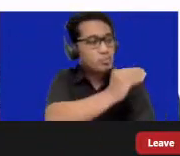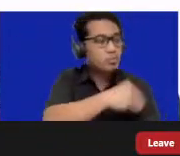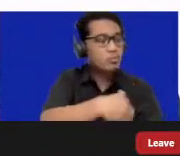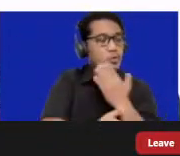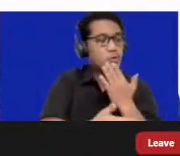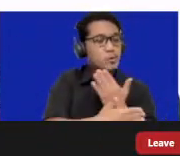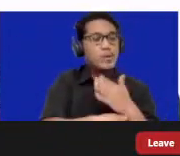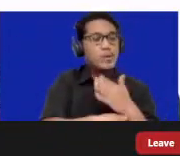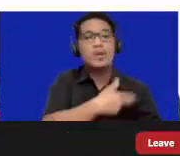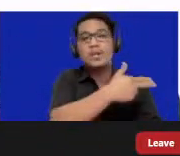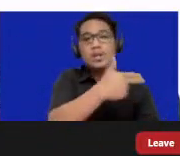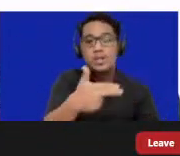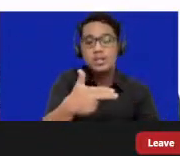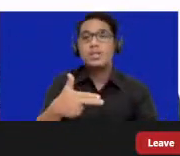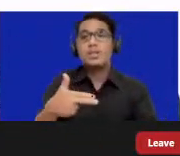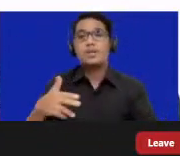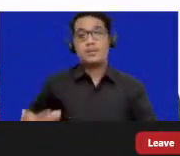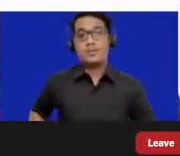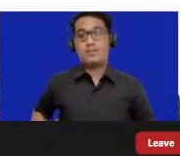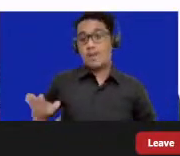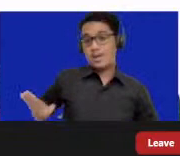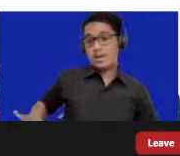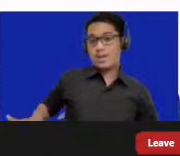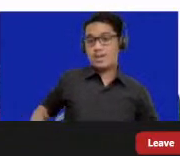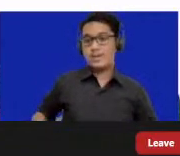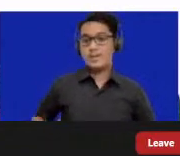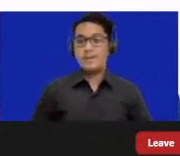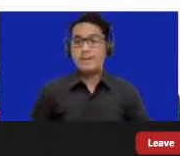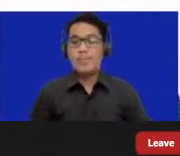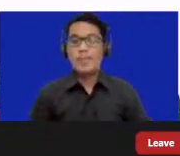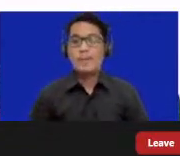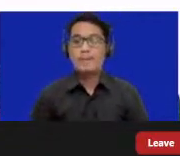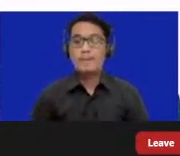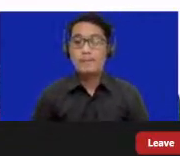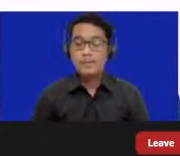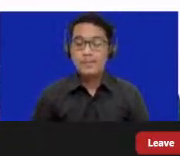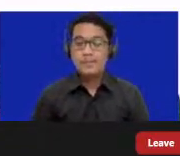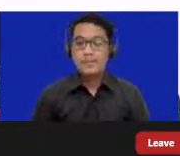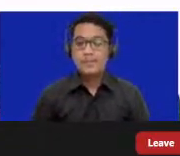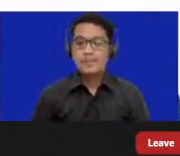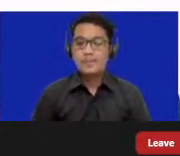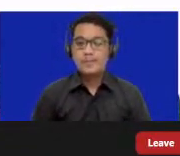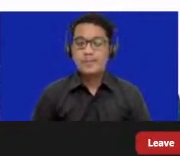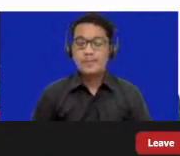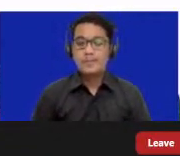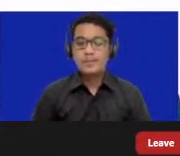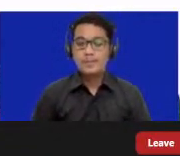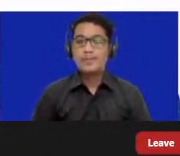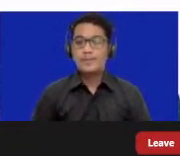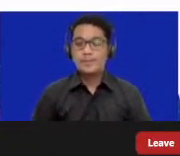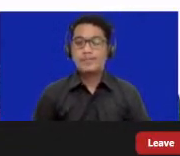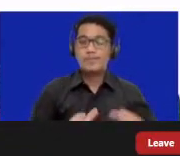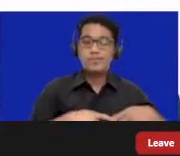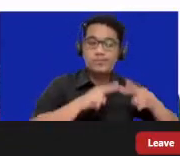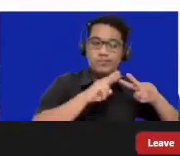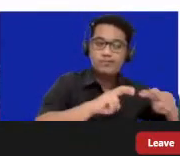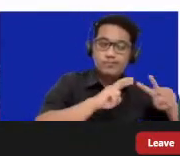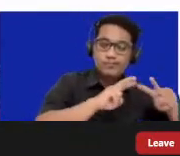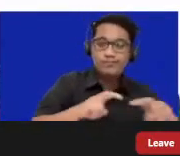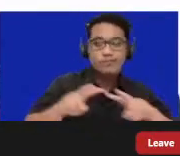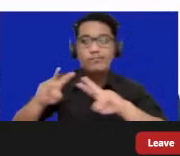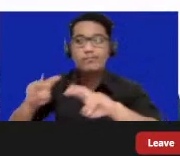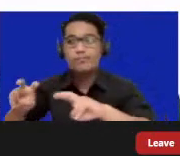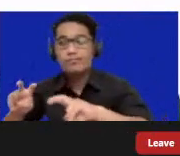observed by many countries in the rest of the world. So clearly, South-South